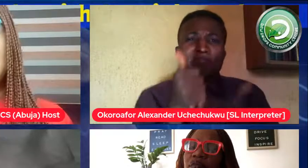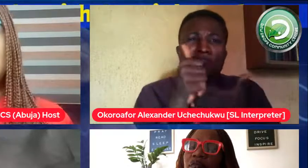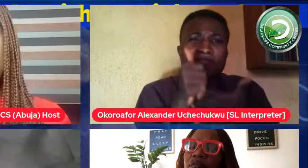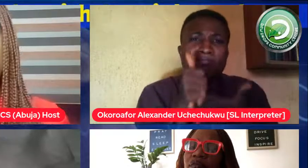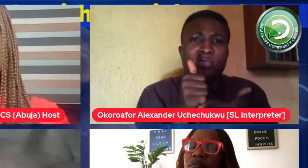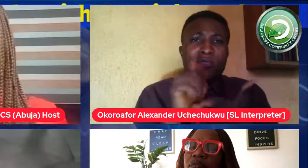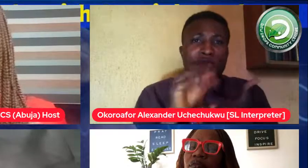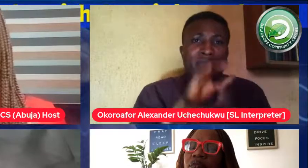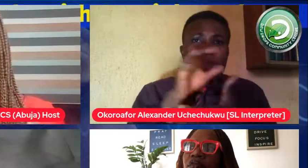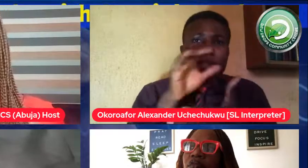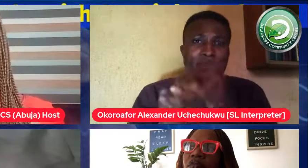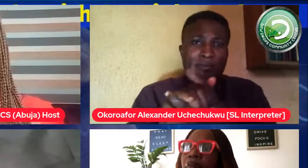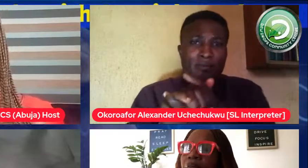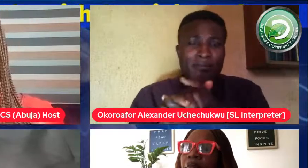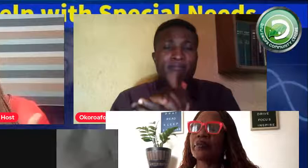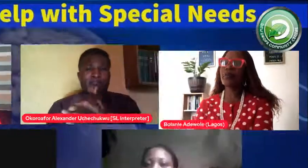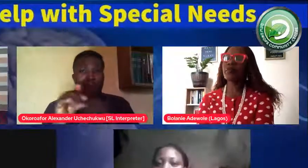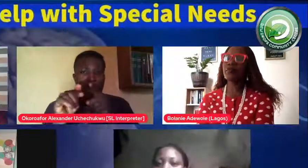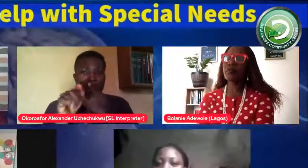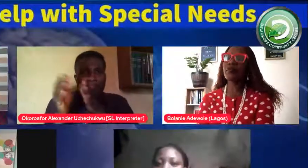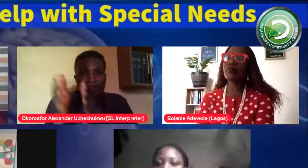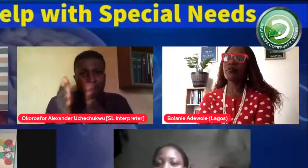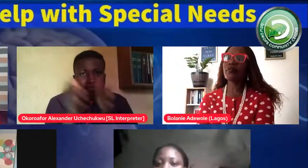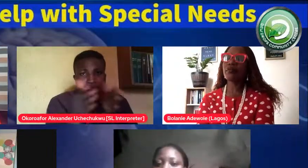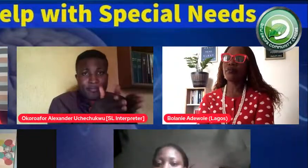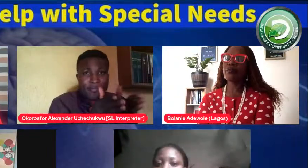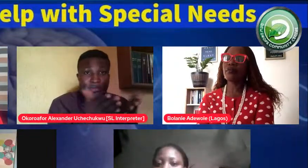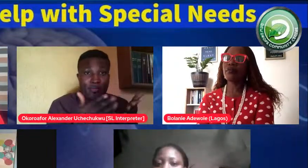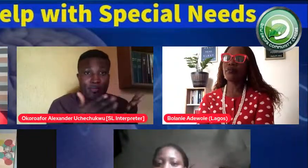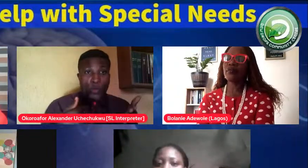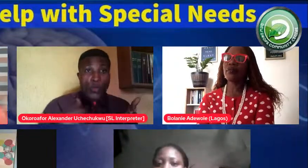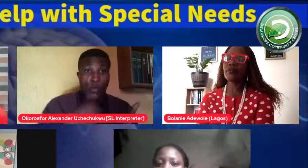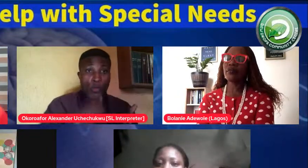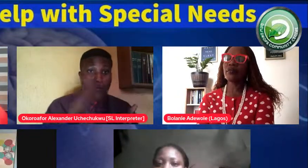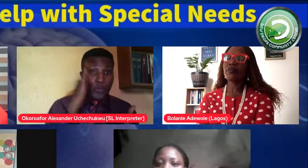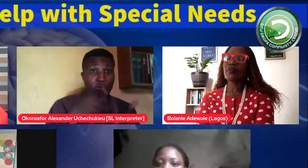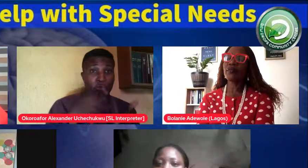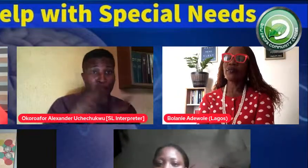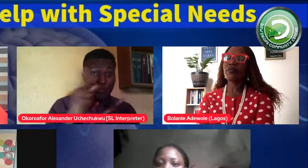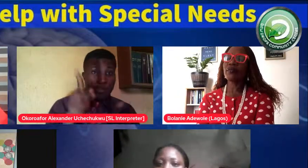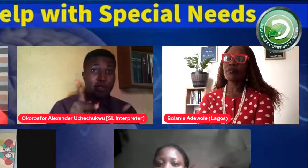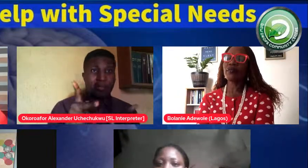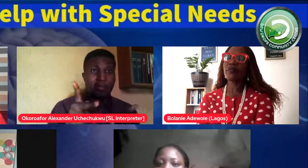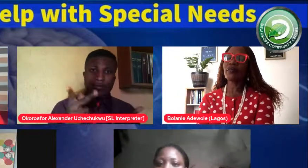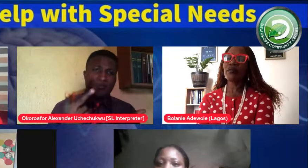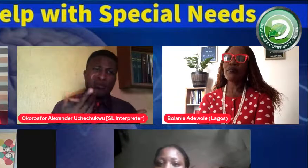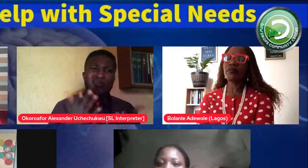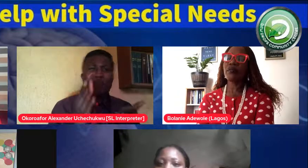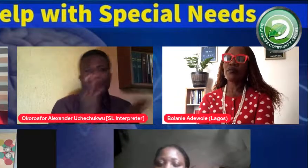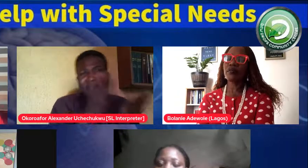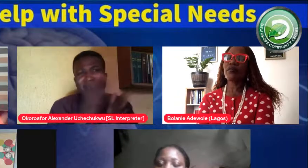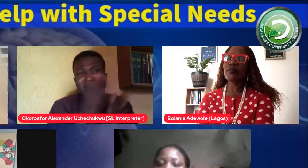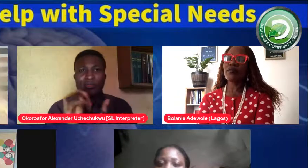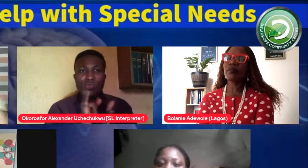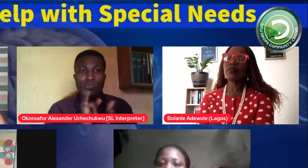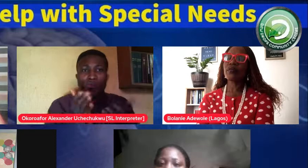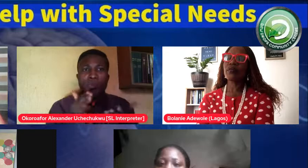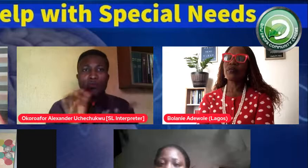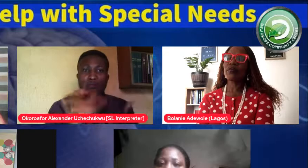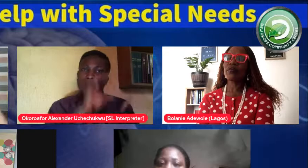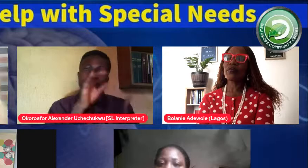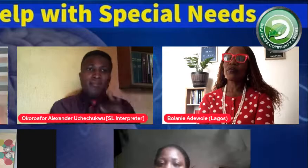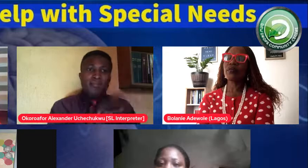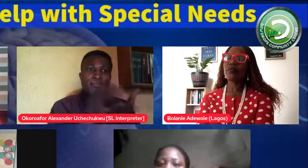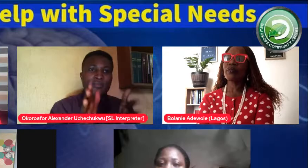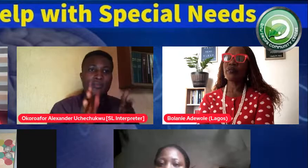person and I mean would pay you know like would pay just we just want this person to get married and I just thought of it